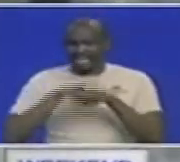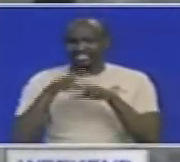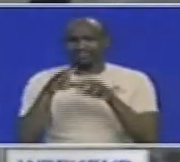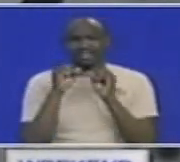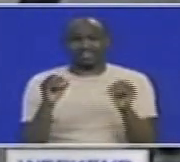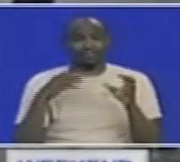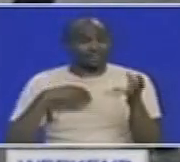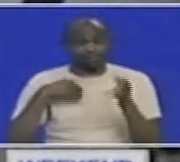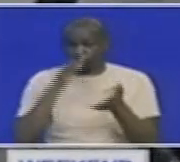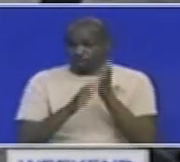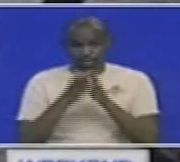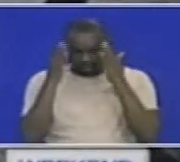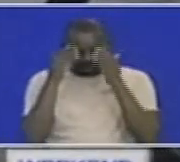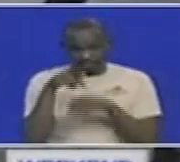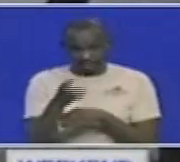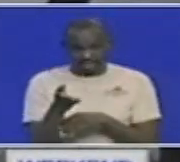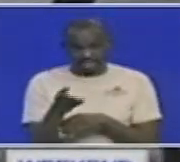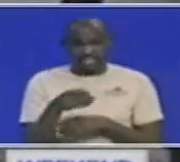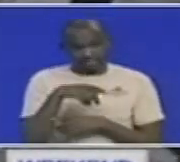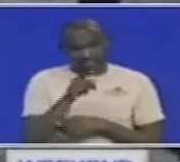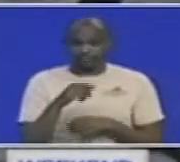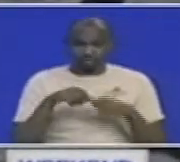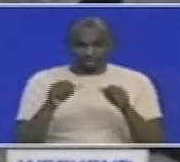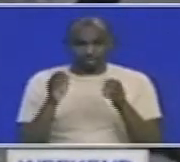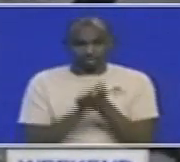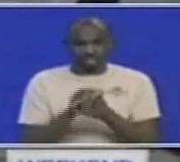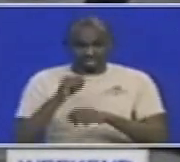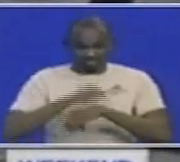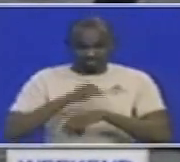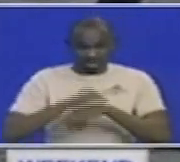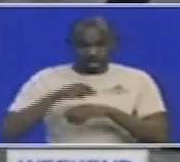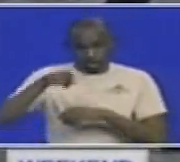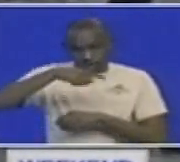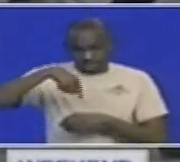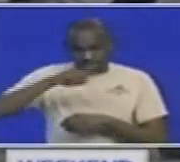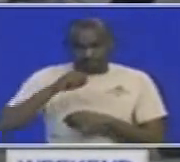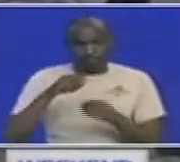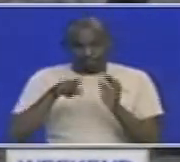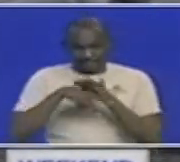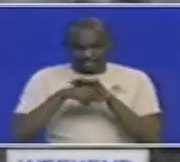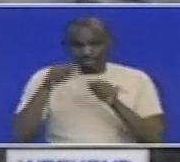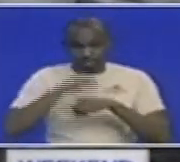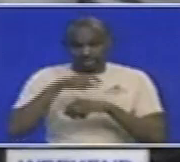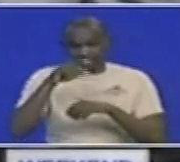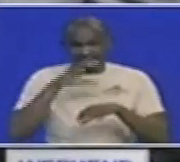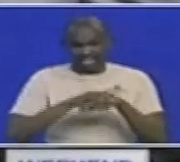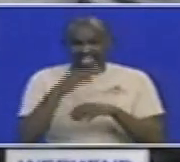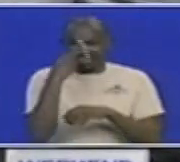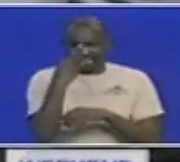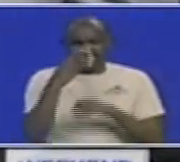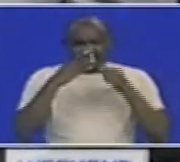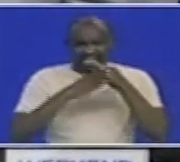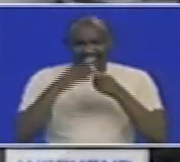Nobody knows. Beverton continued with his education at Roy Sambu Primary School, where he would score